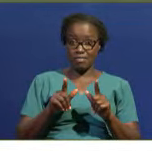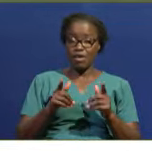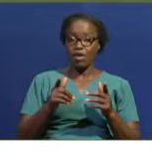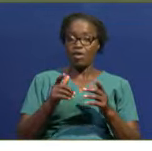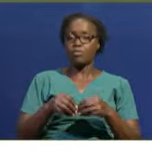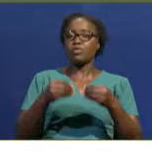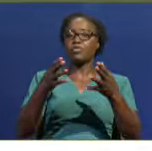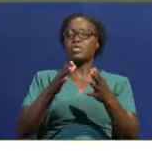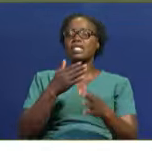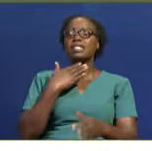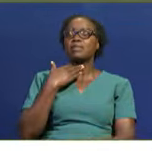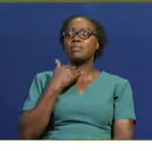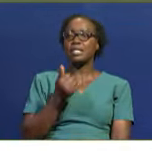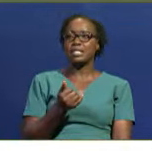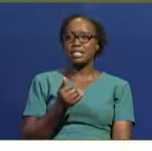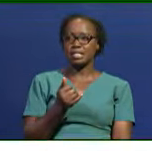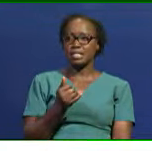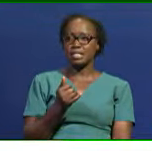that demands